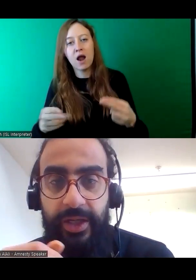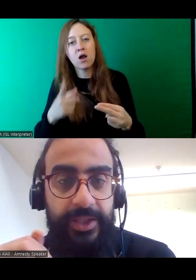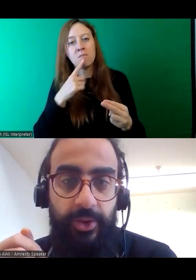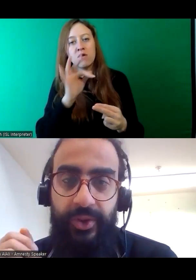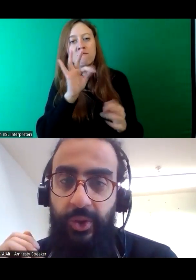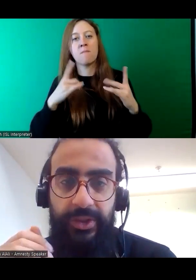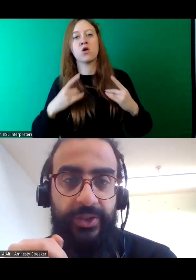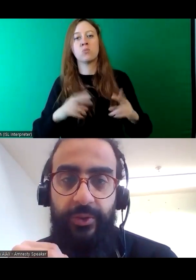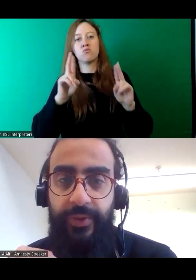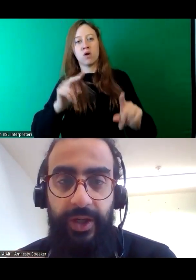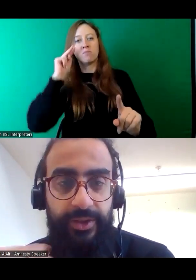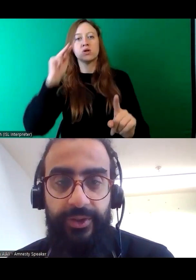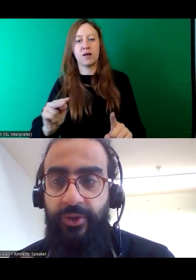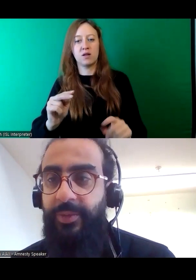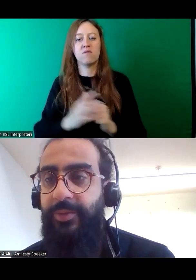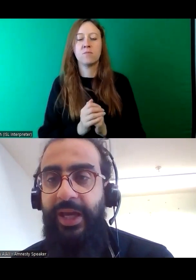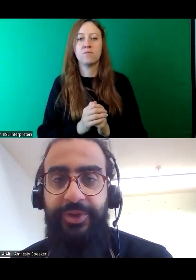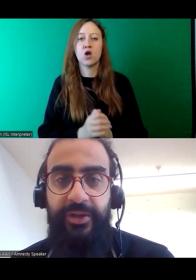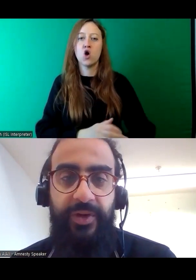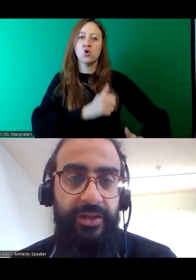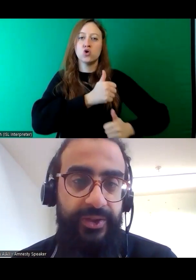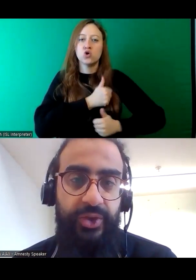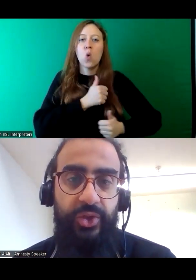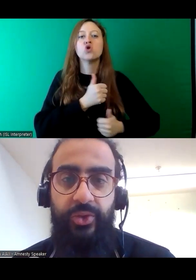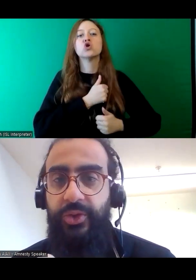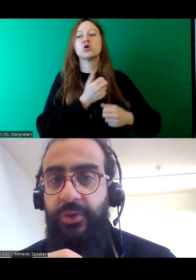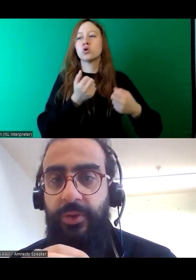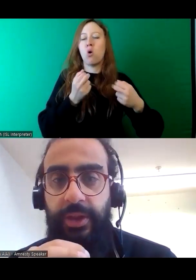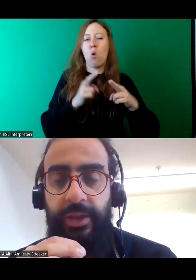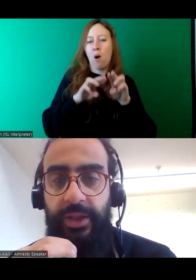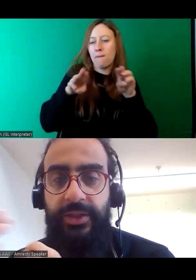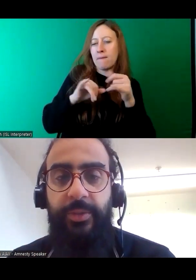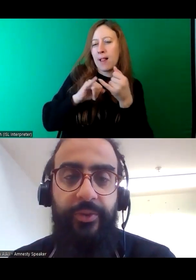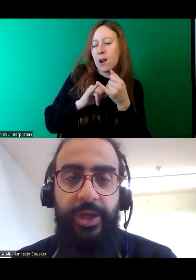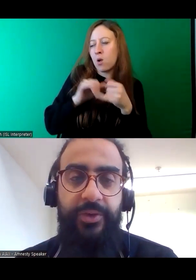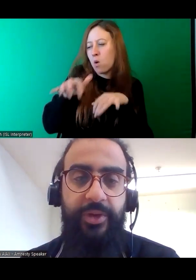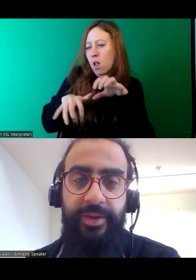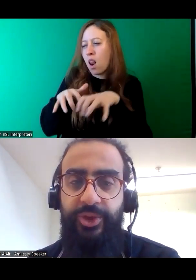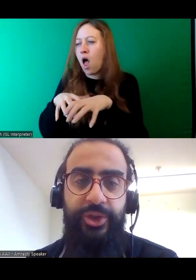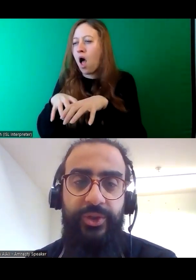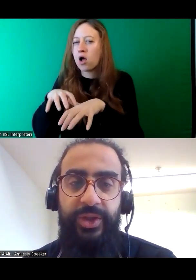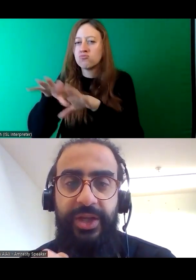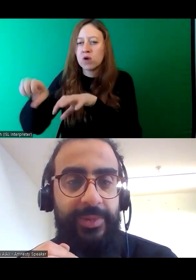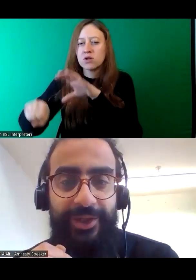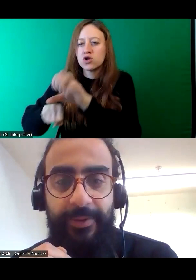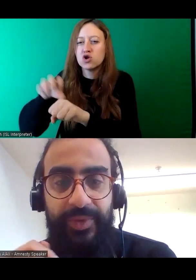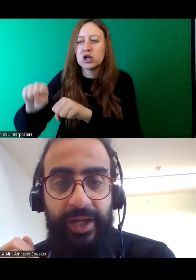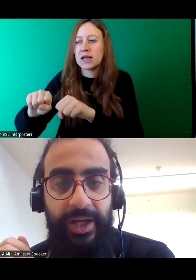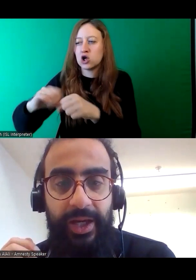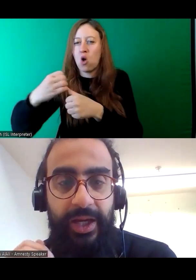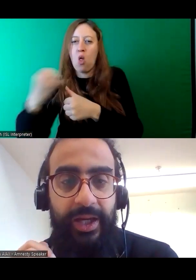shooting enemies who are soldiers or fighters, or maybe capturing fighters to get some information from them to reduce the